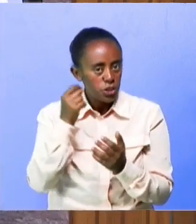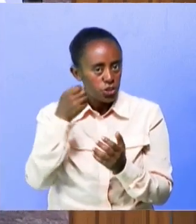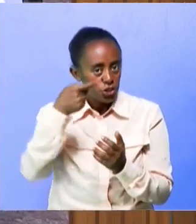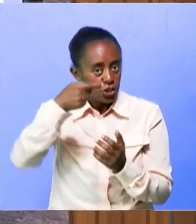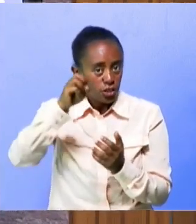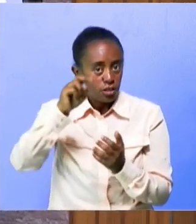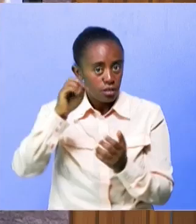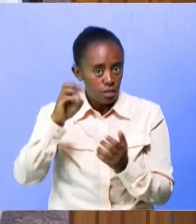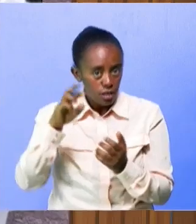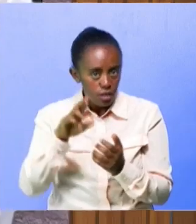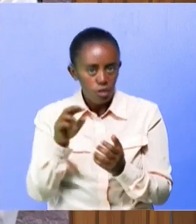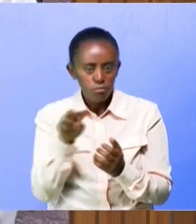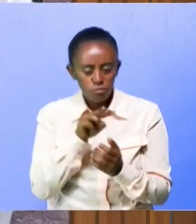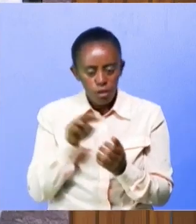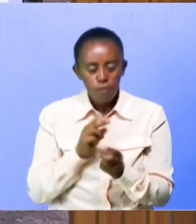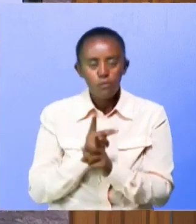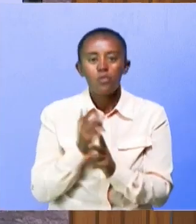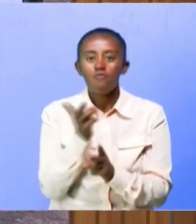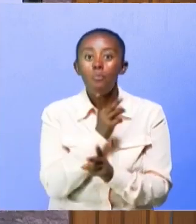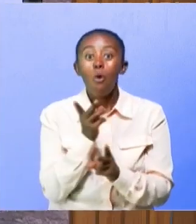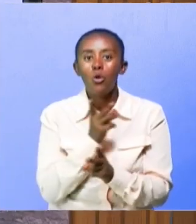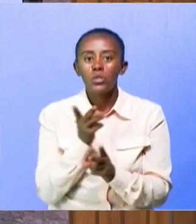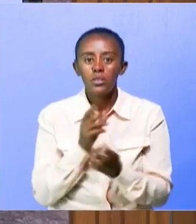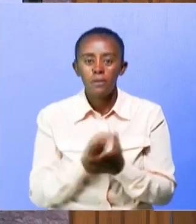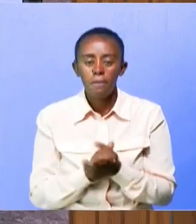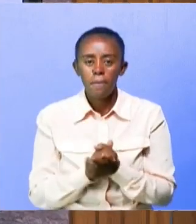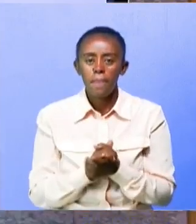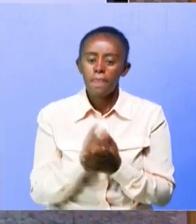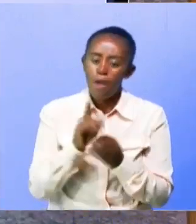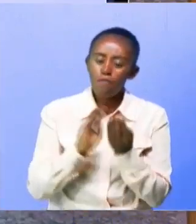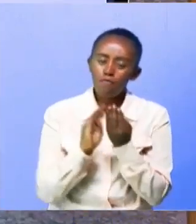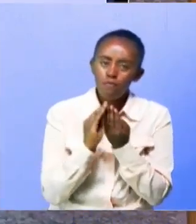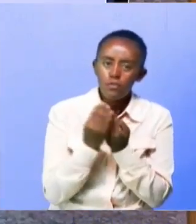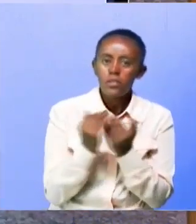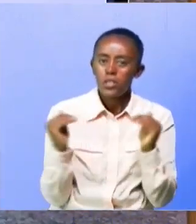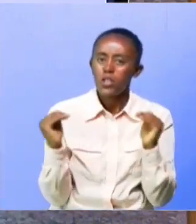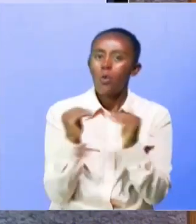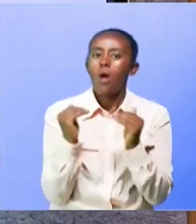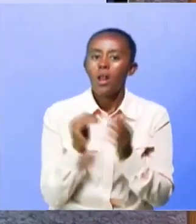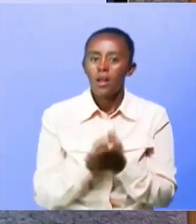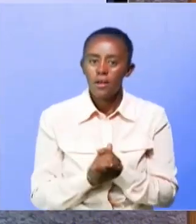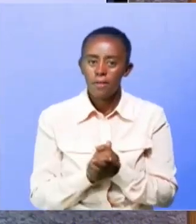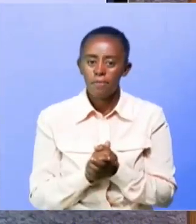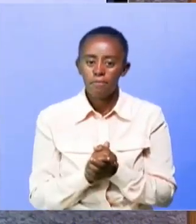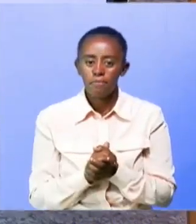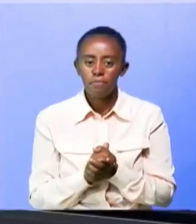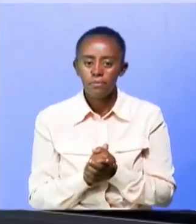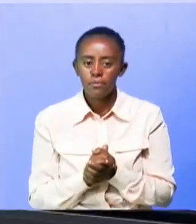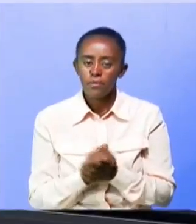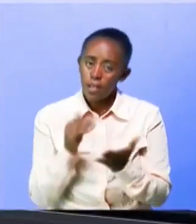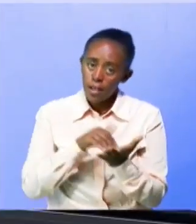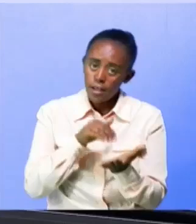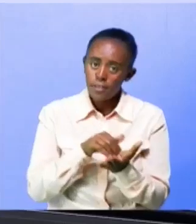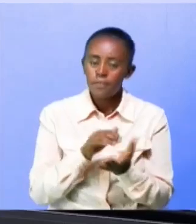So we have to keep both. Have to be treated equally. Come on